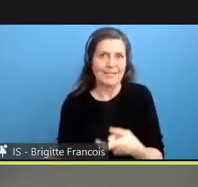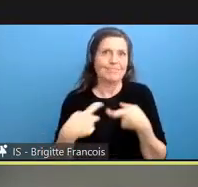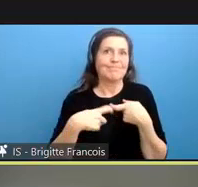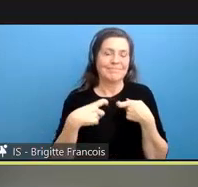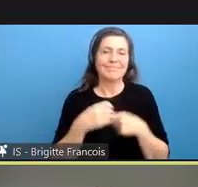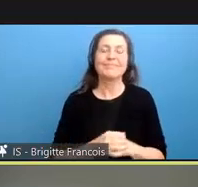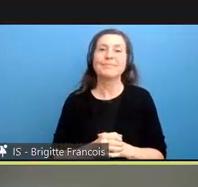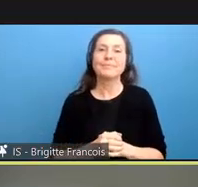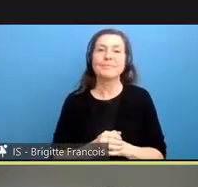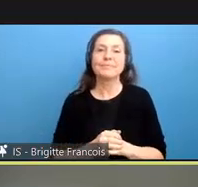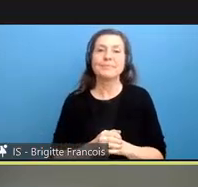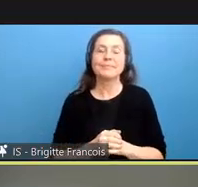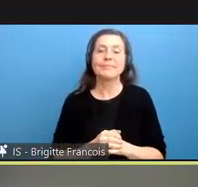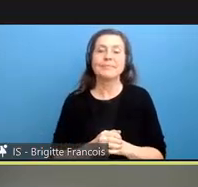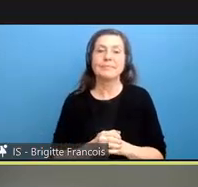The